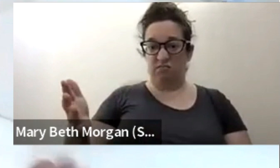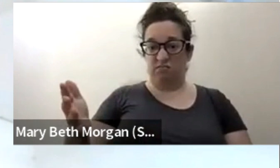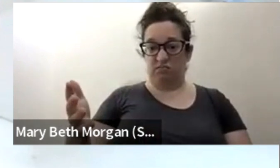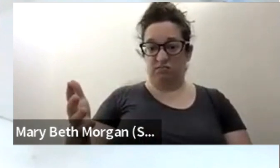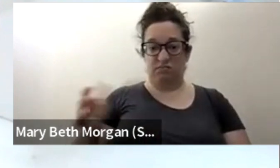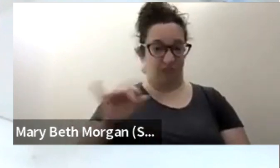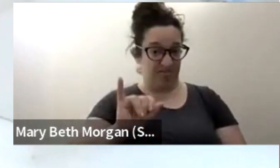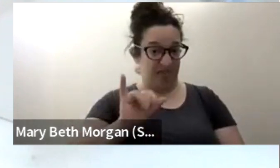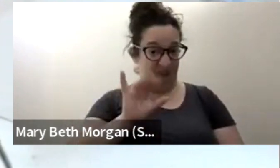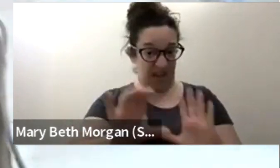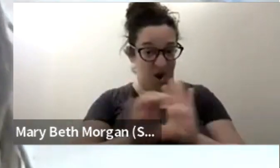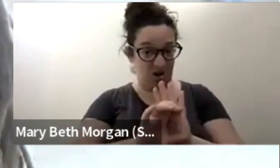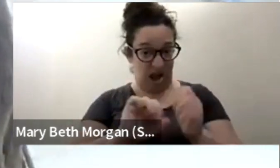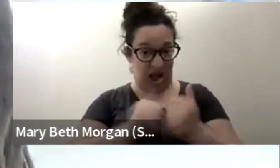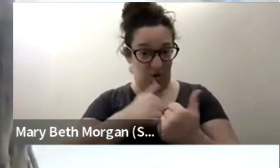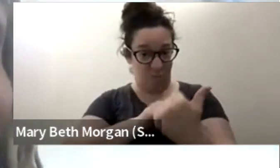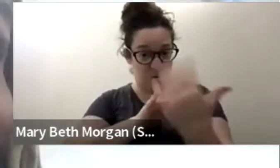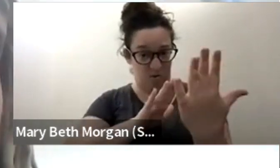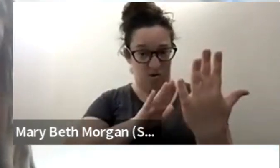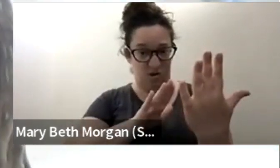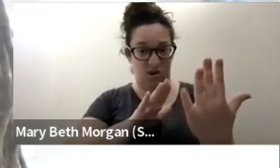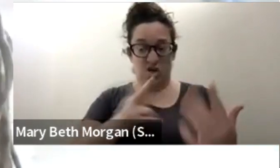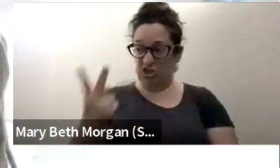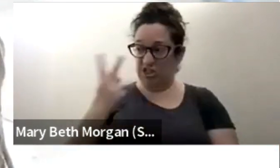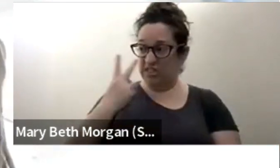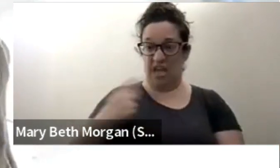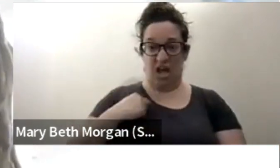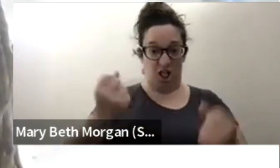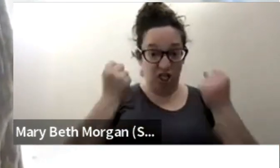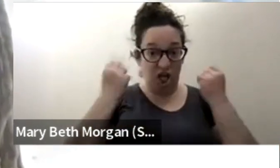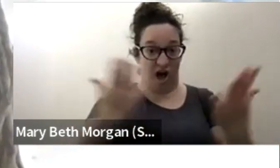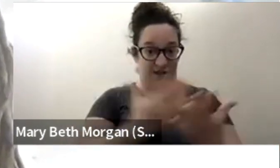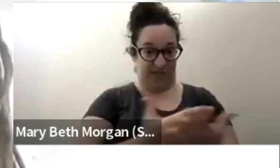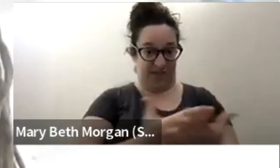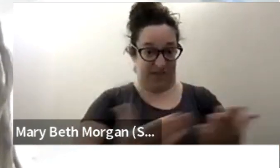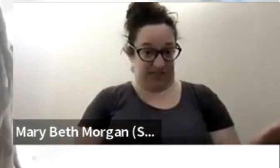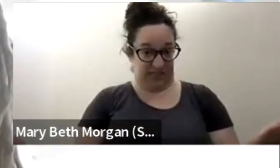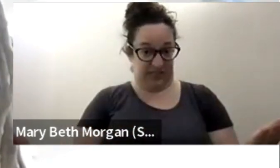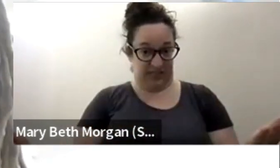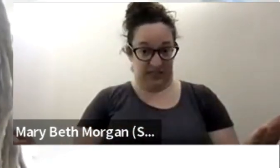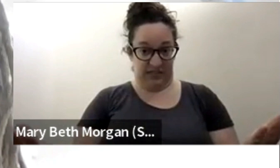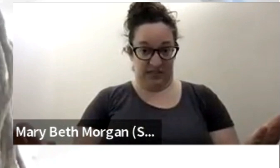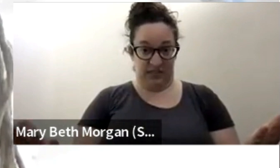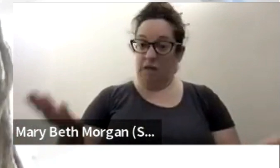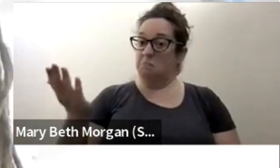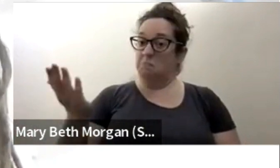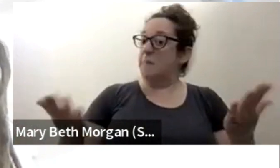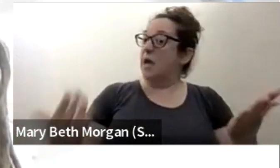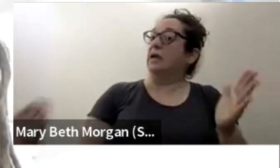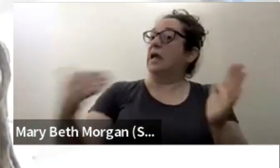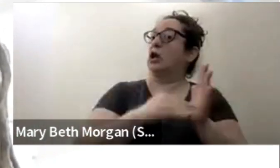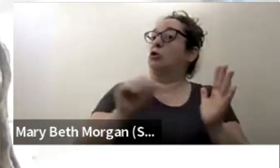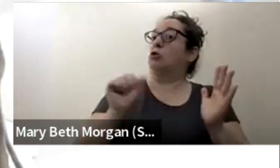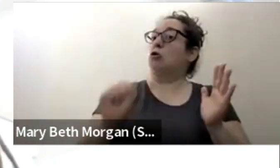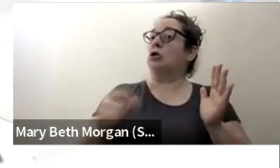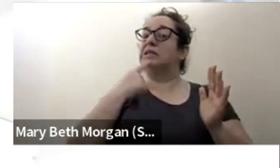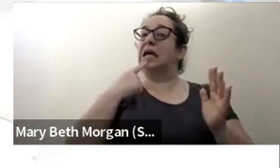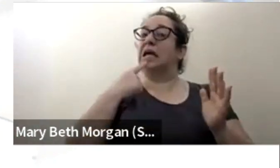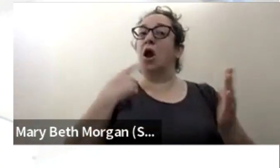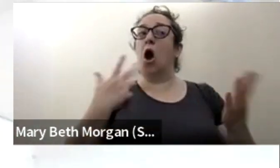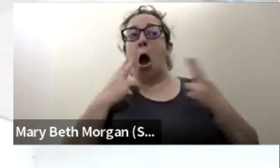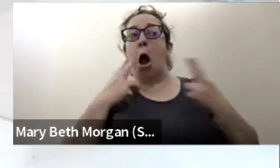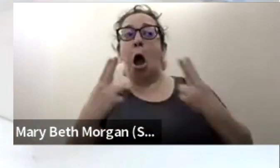mean, I would say the way to look at that character is she's seeing a lot of things. Like,